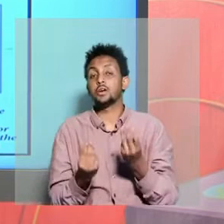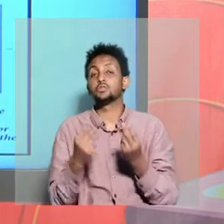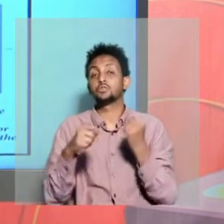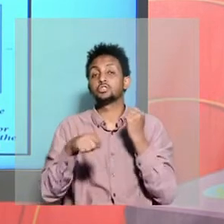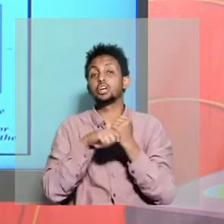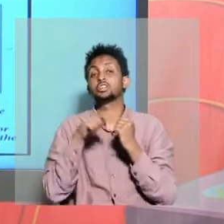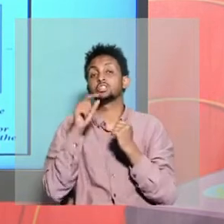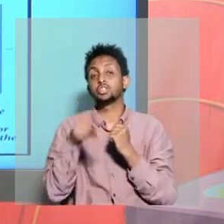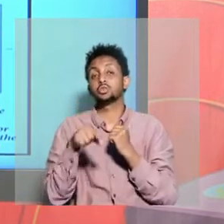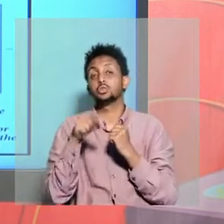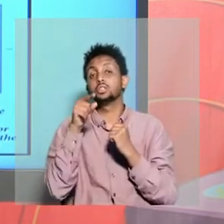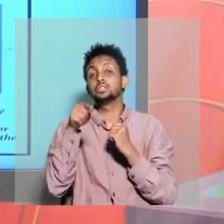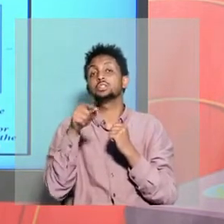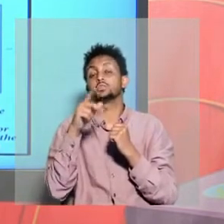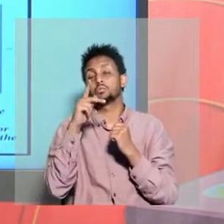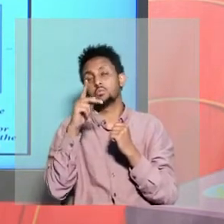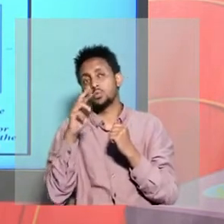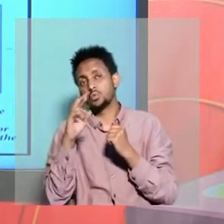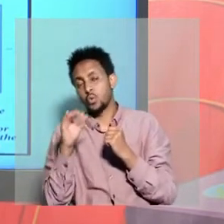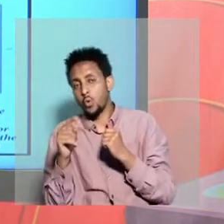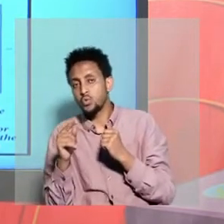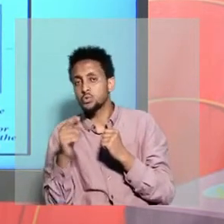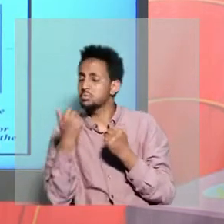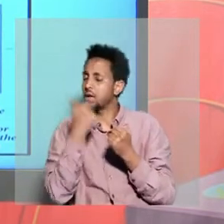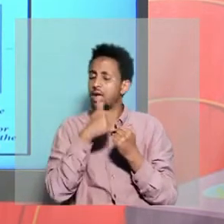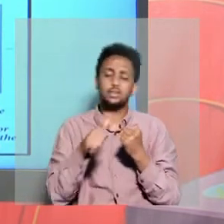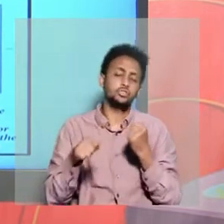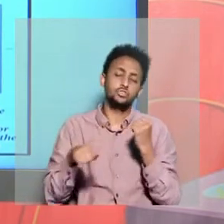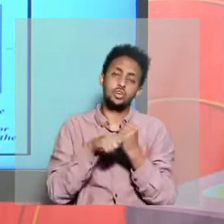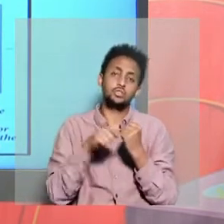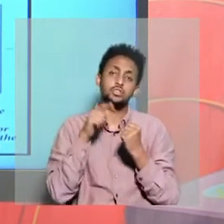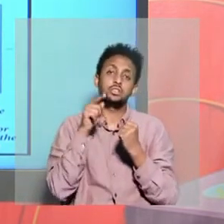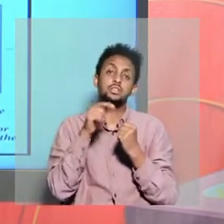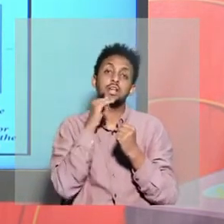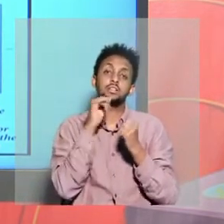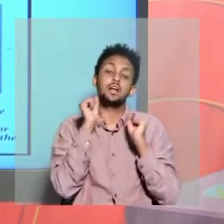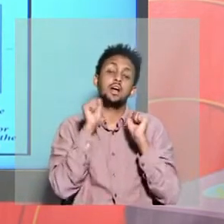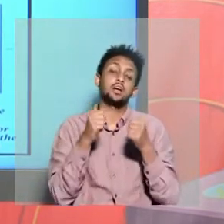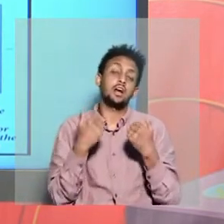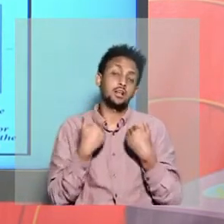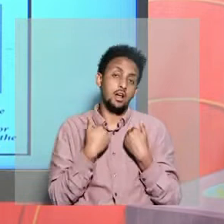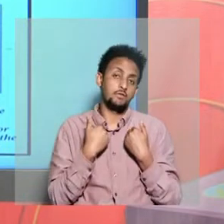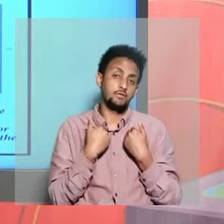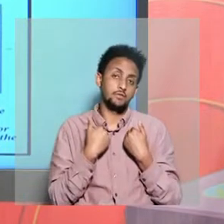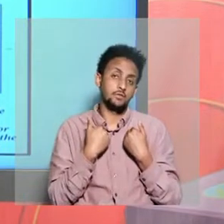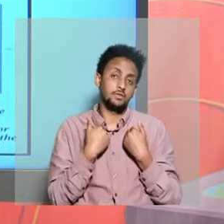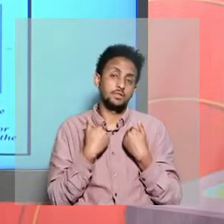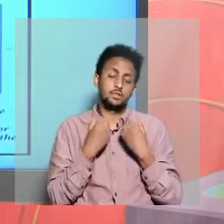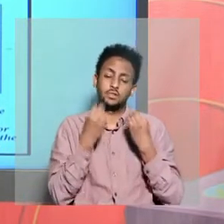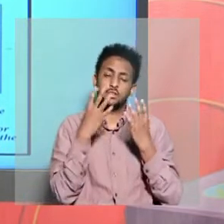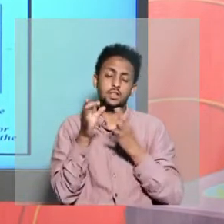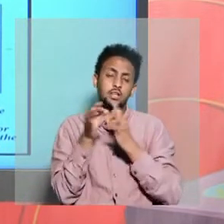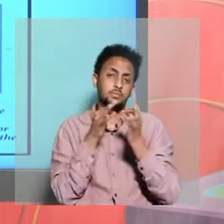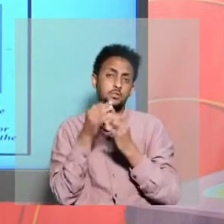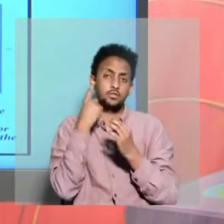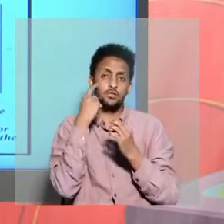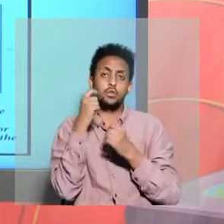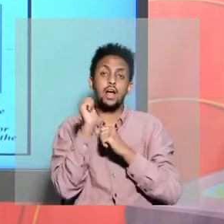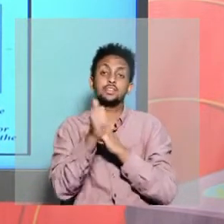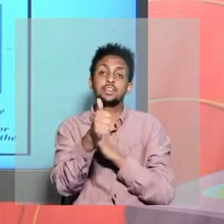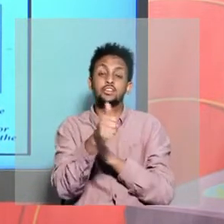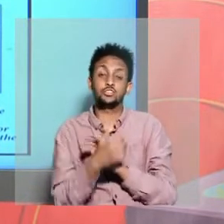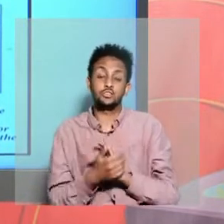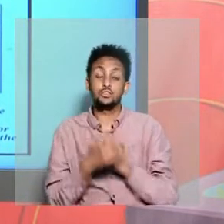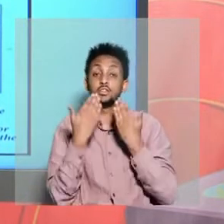here. It might be protons, electrons, or any other charge, so that it can have such an expression for the